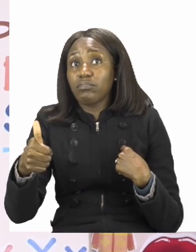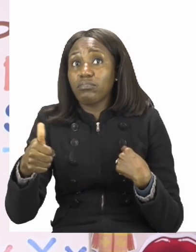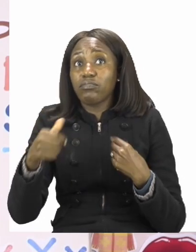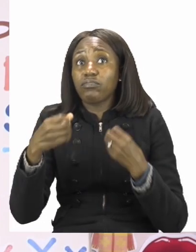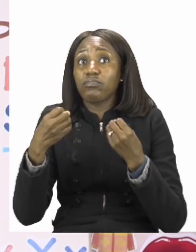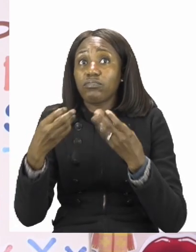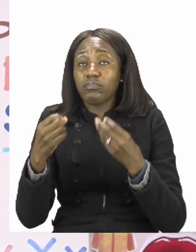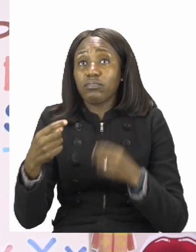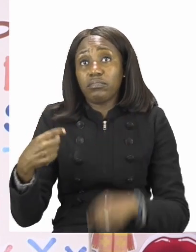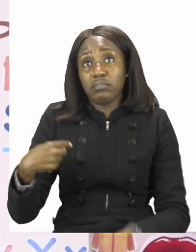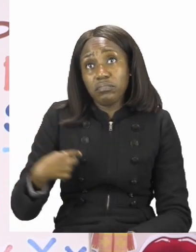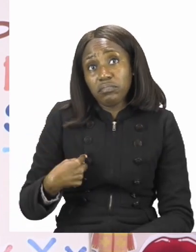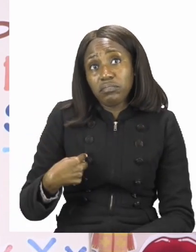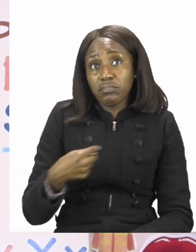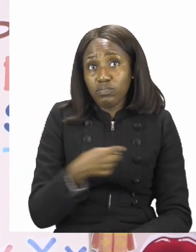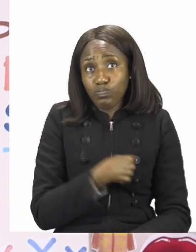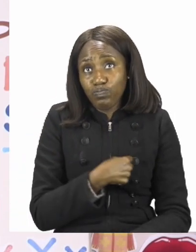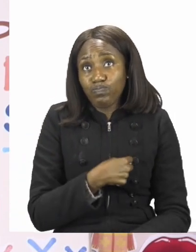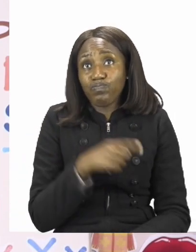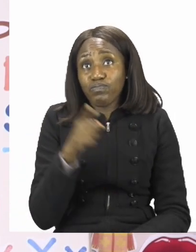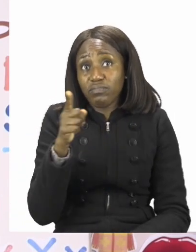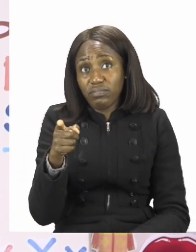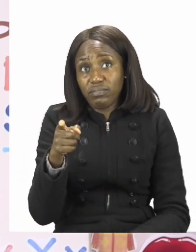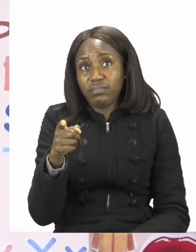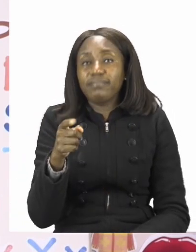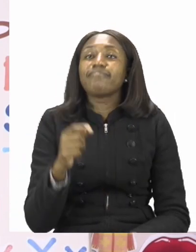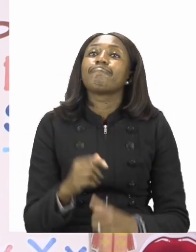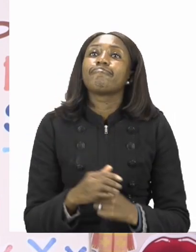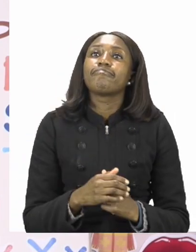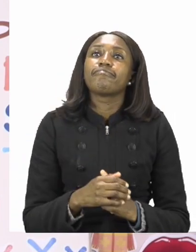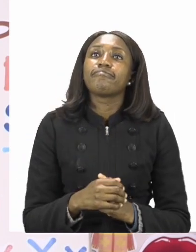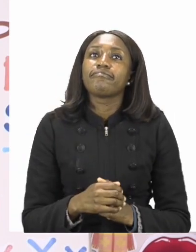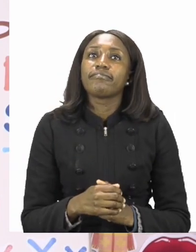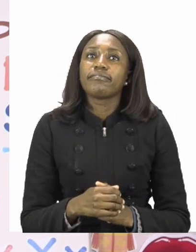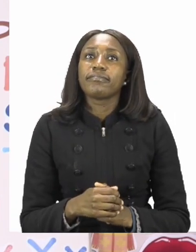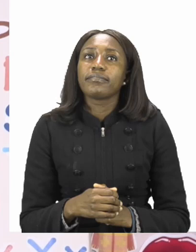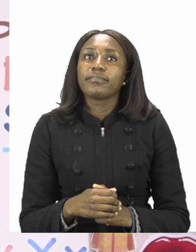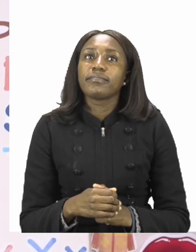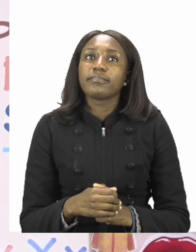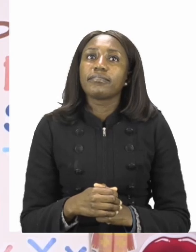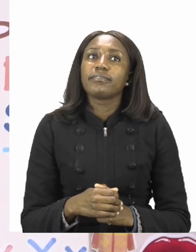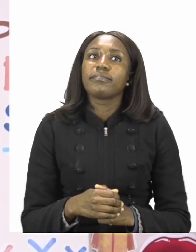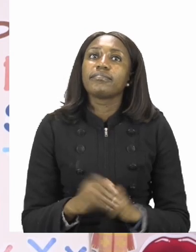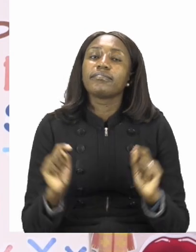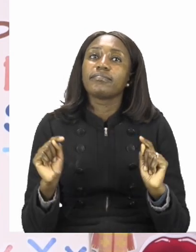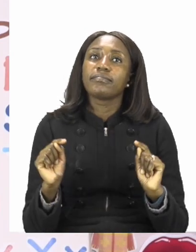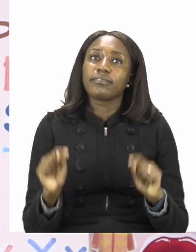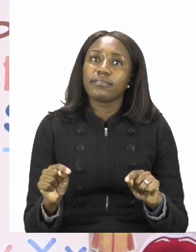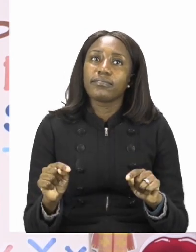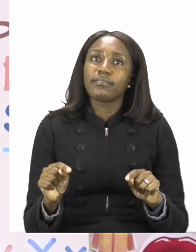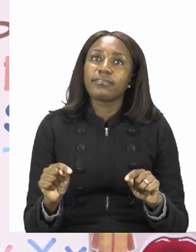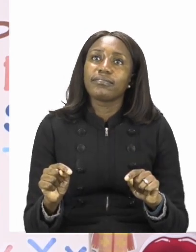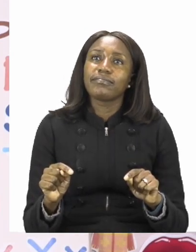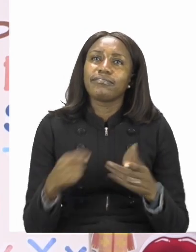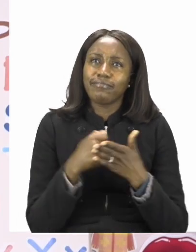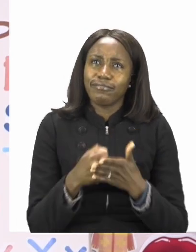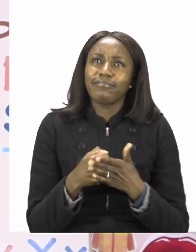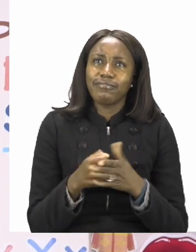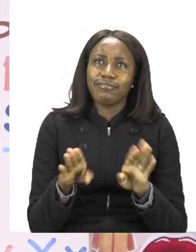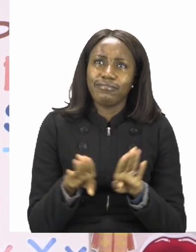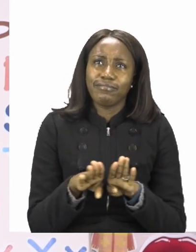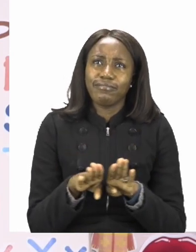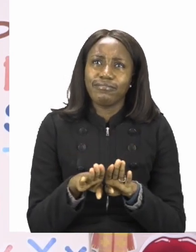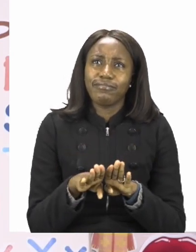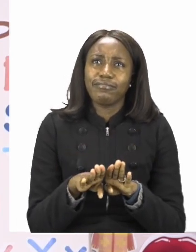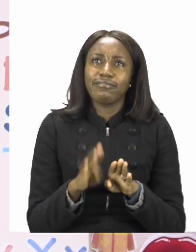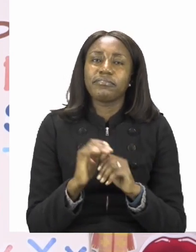we have he, she, and it. Now, let's try and do some of the